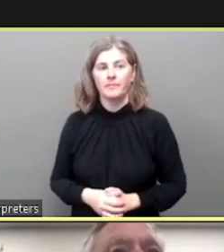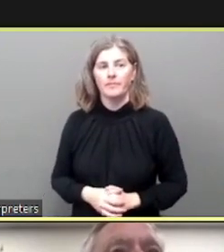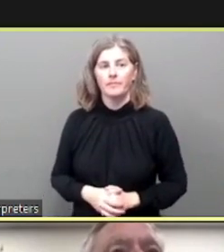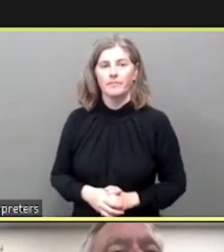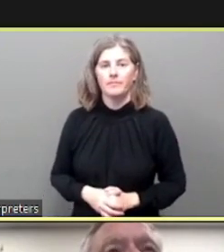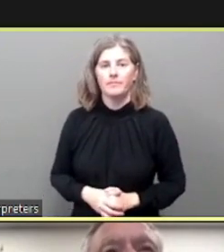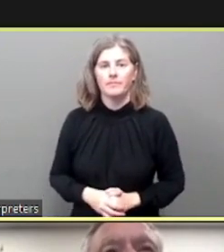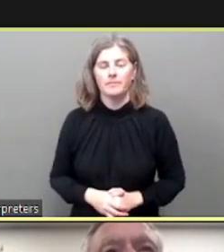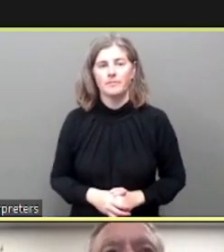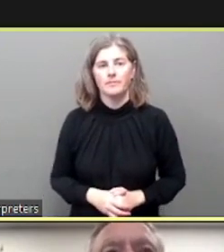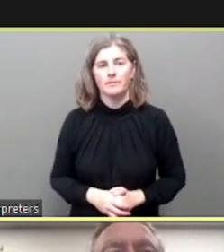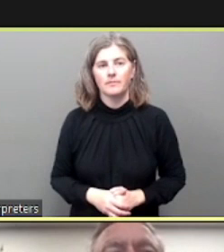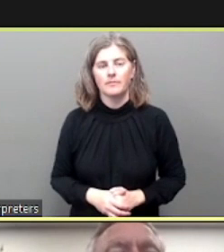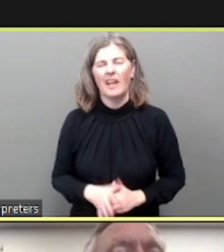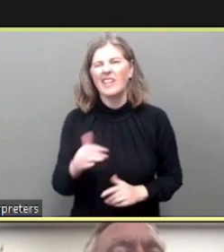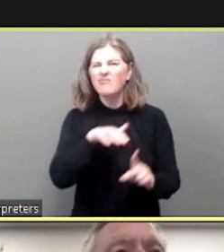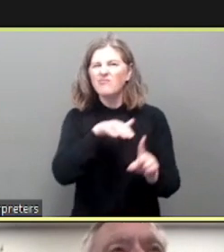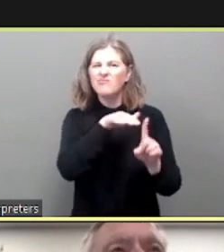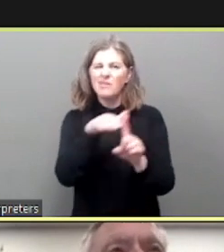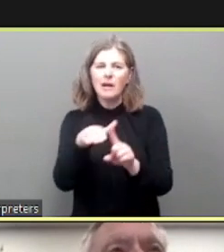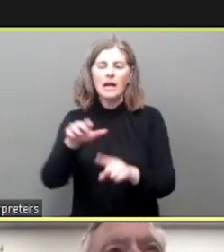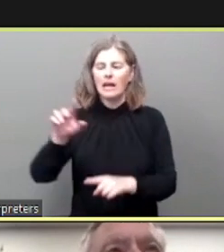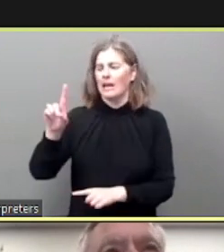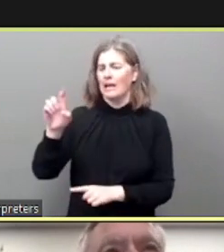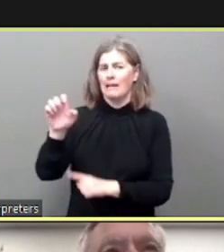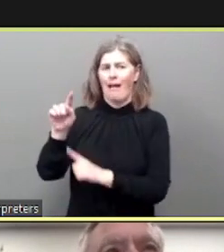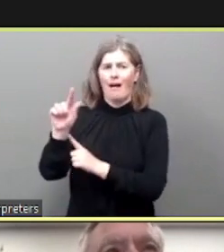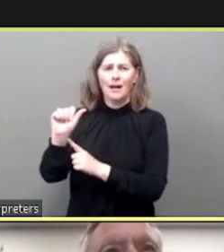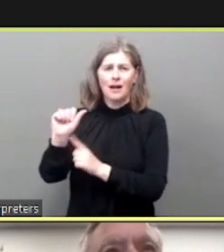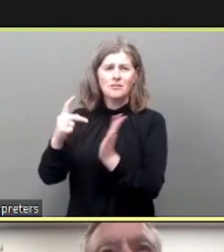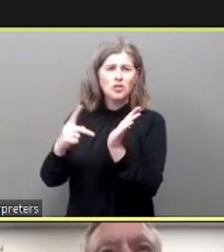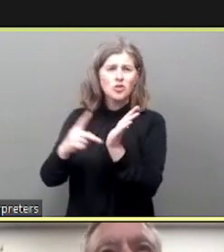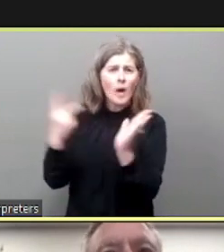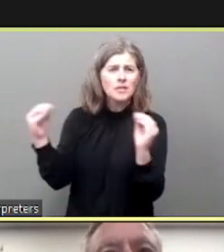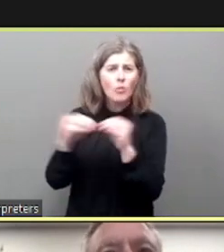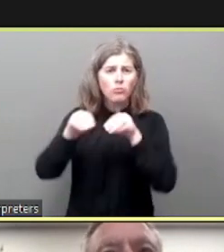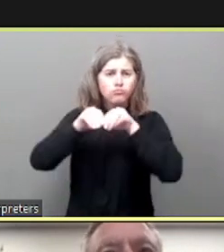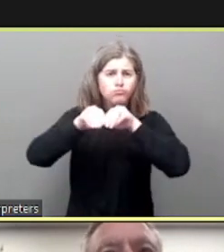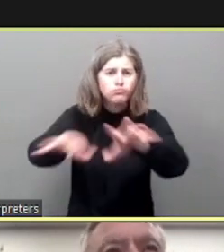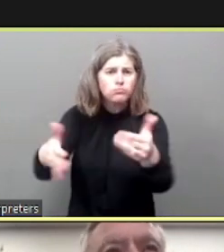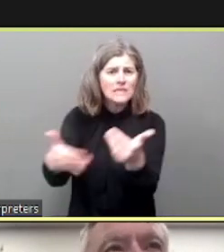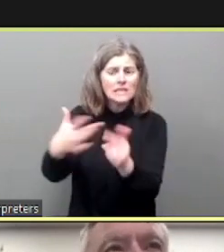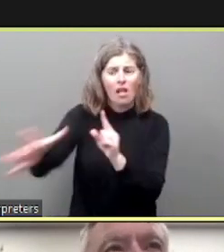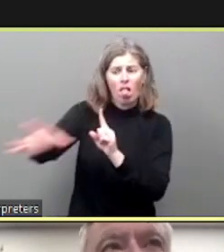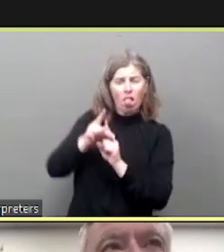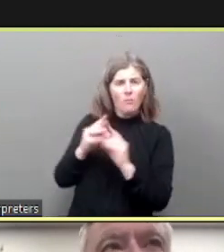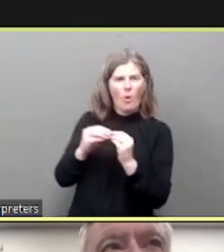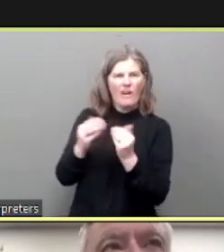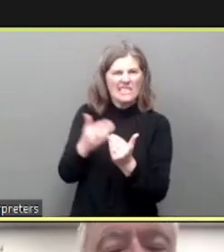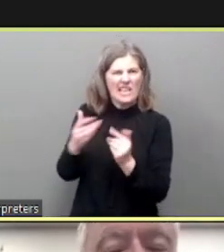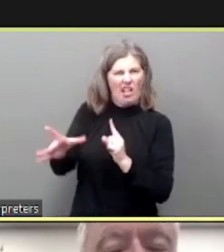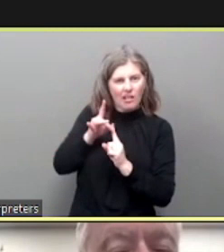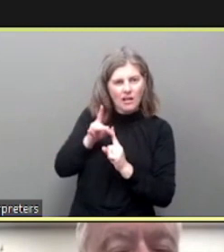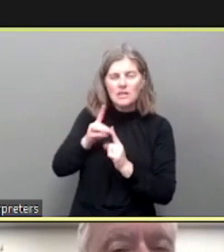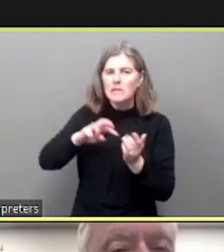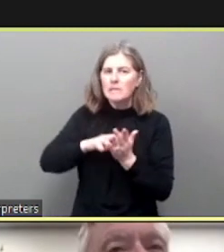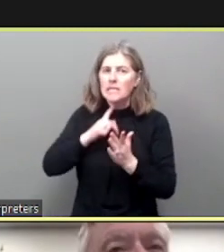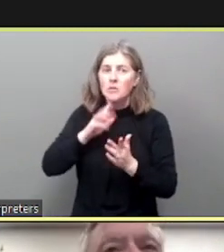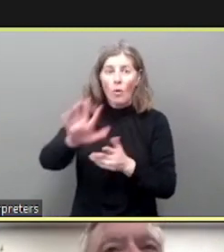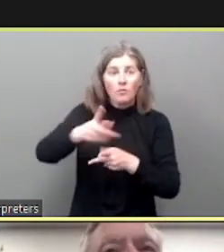And this is just a reminder, Delta is at least twice as infectious. We need to be at least twice